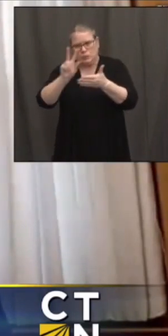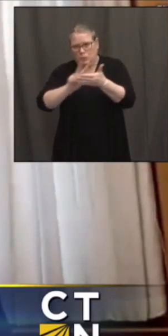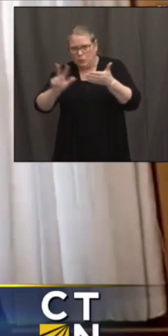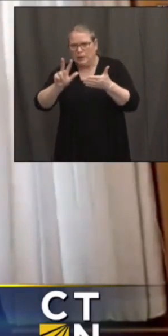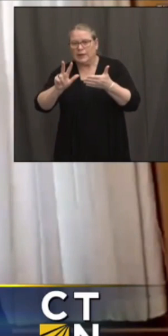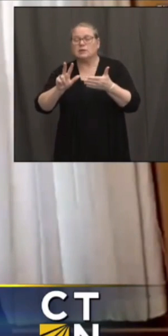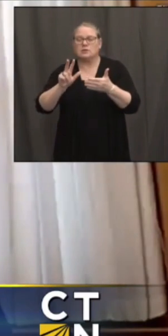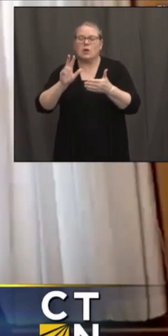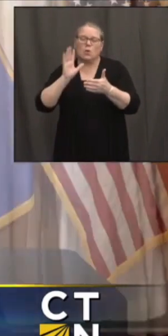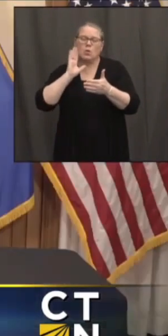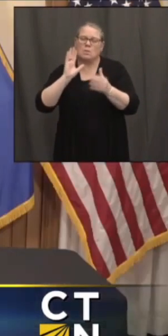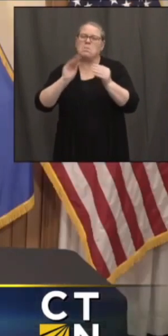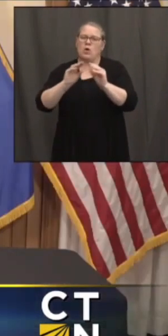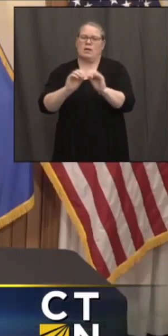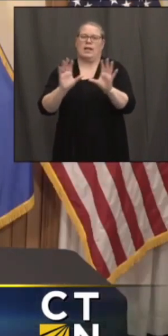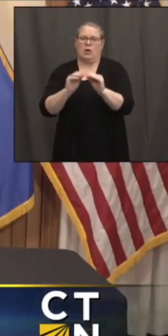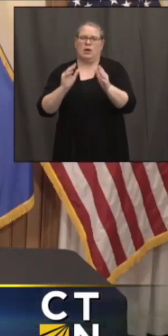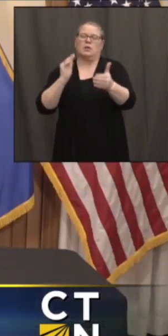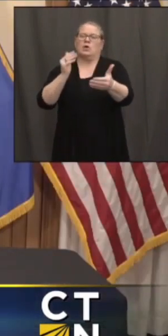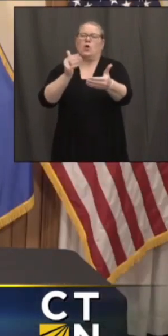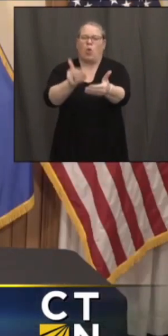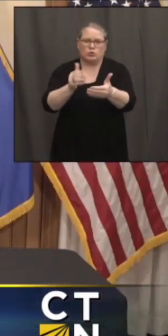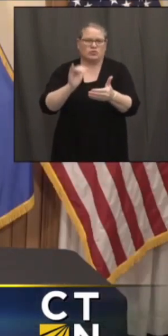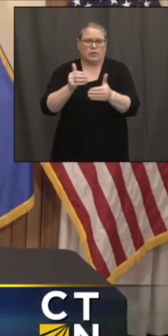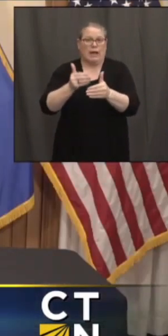we get to that phase.